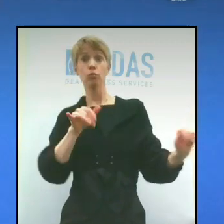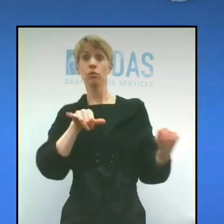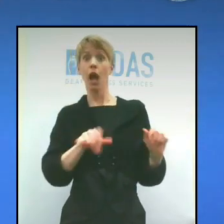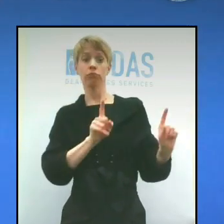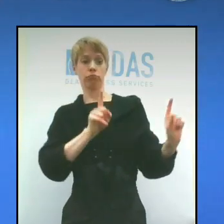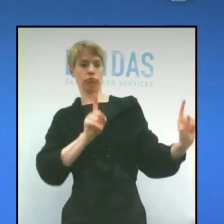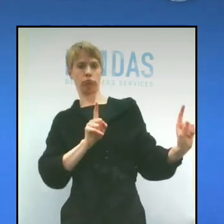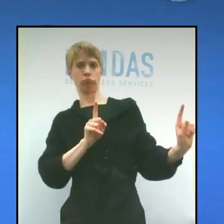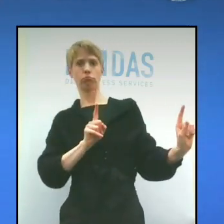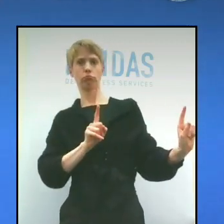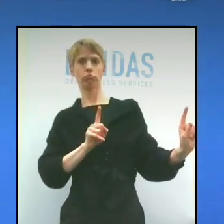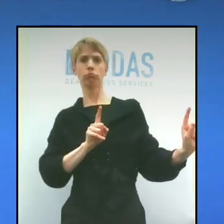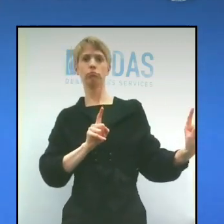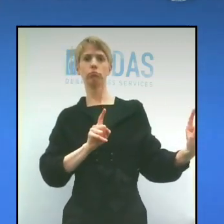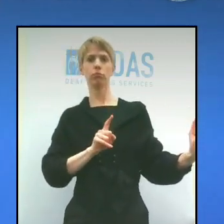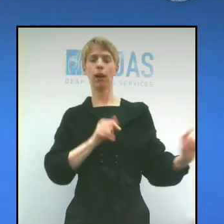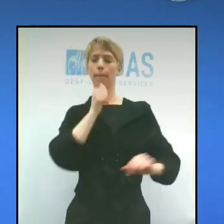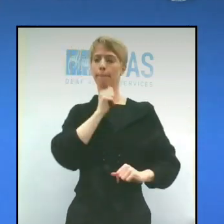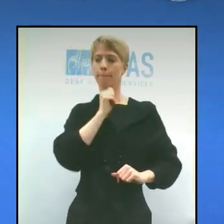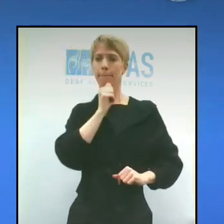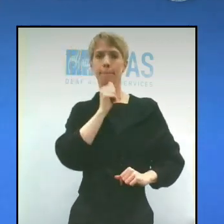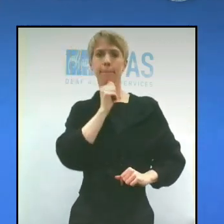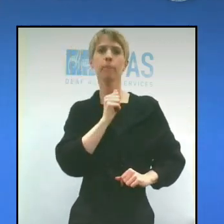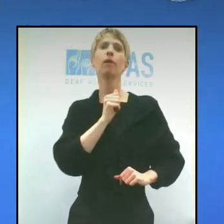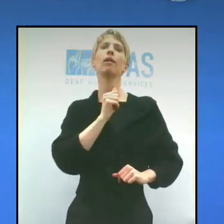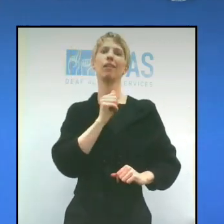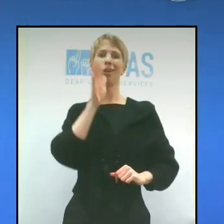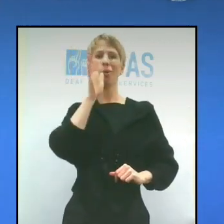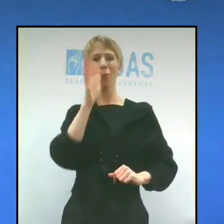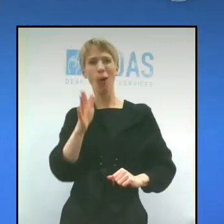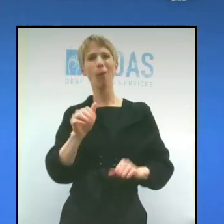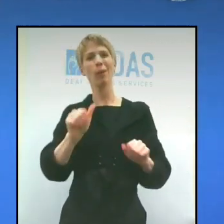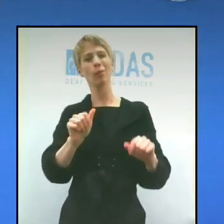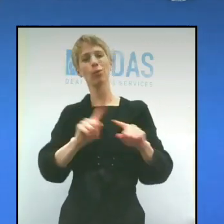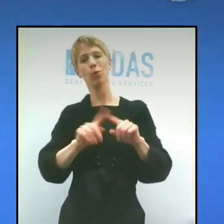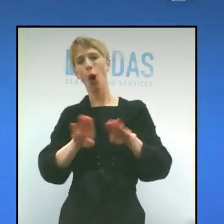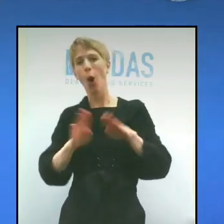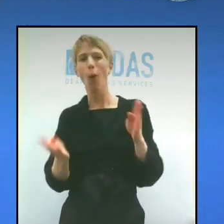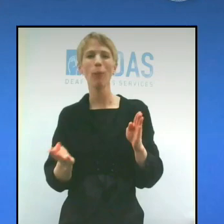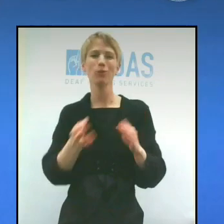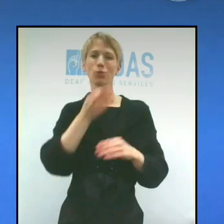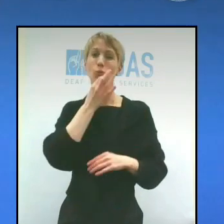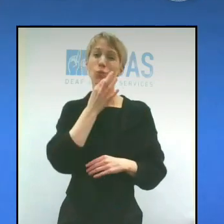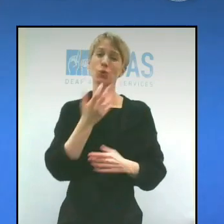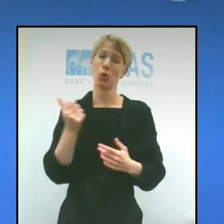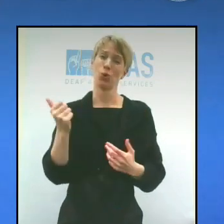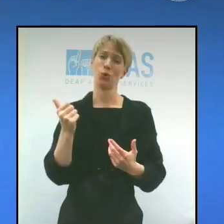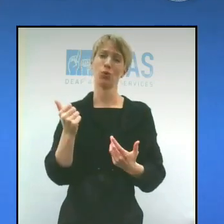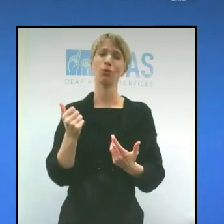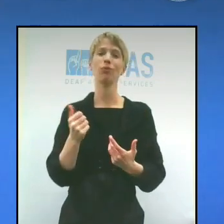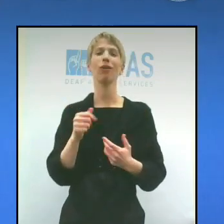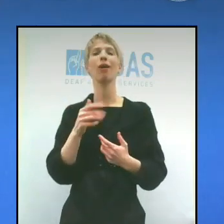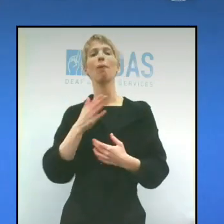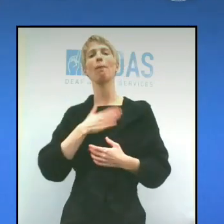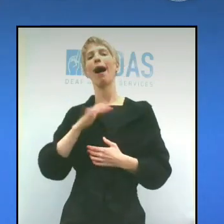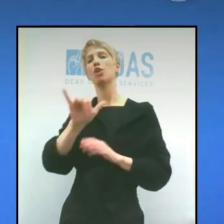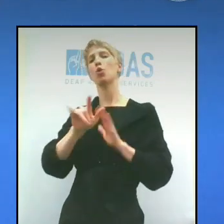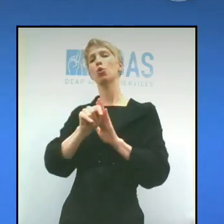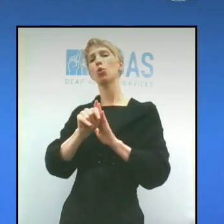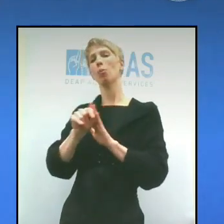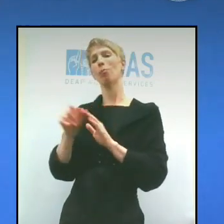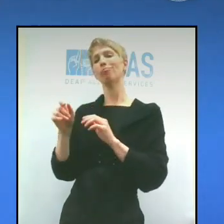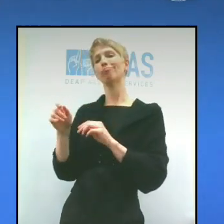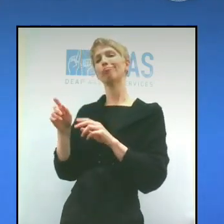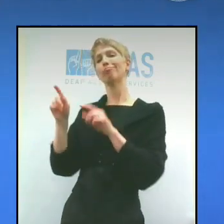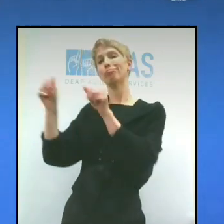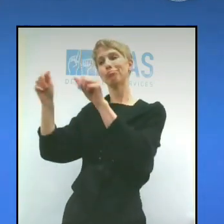And along the way, every now and then, I'll play you a song. I was up late last night. I played another one, another song for friend. You can find it on my YouTube page. I hope you